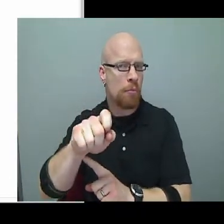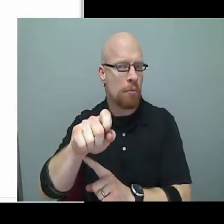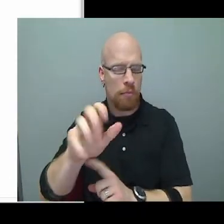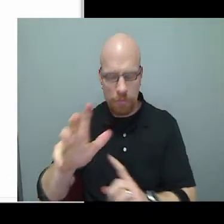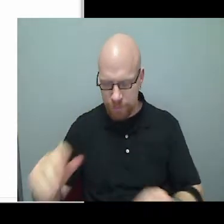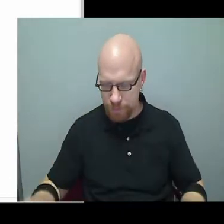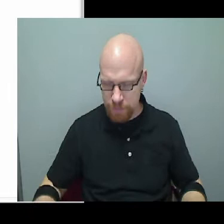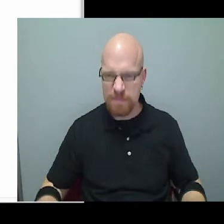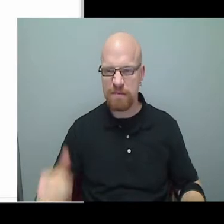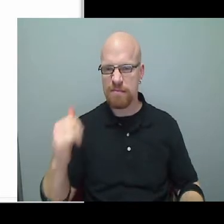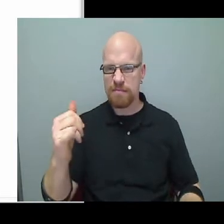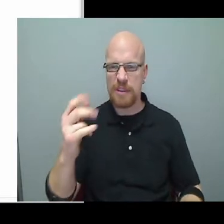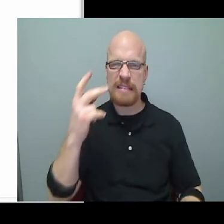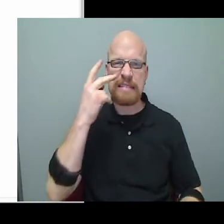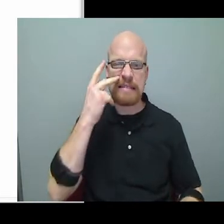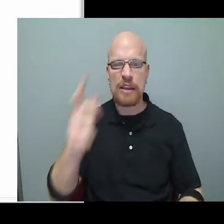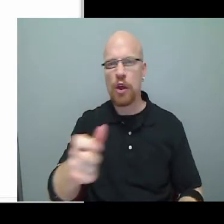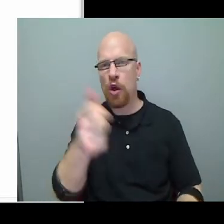change.